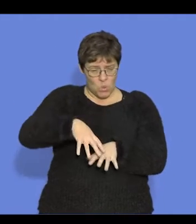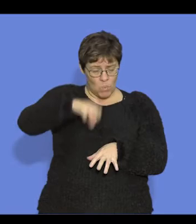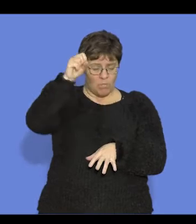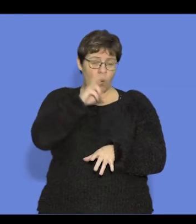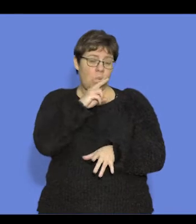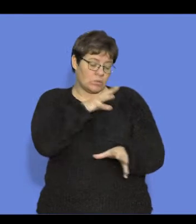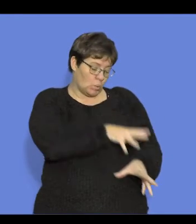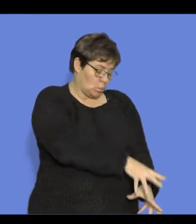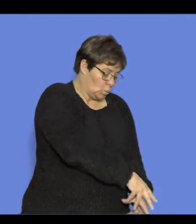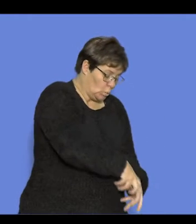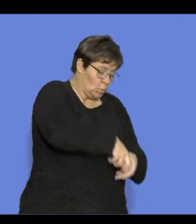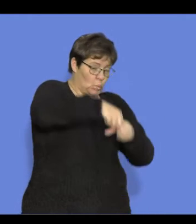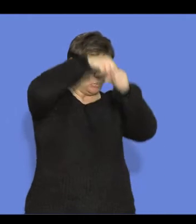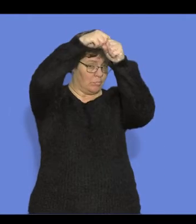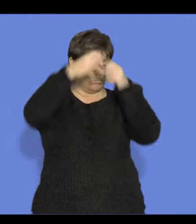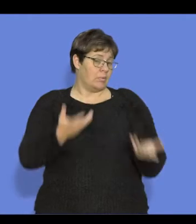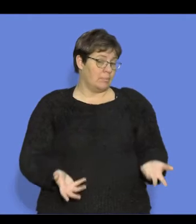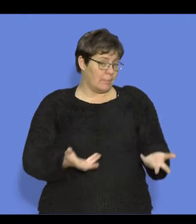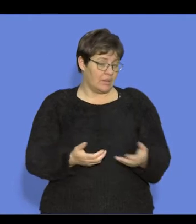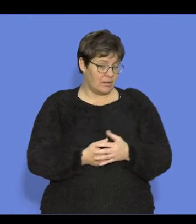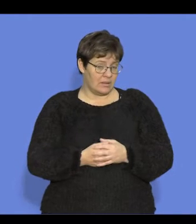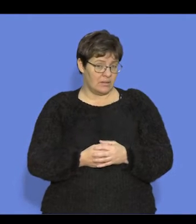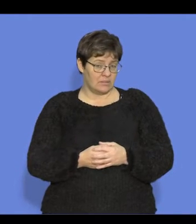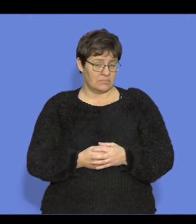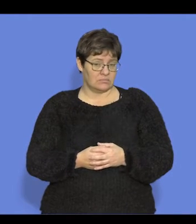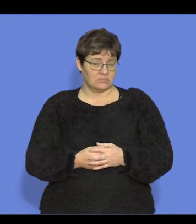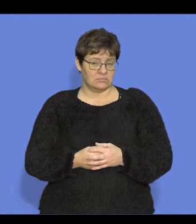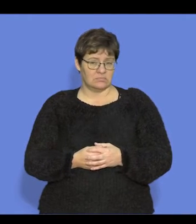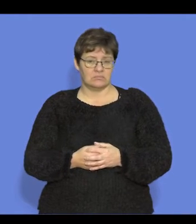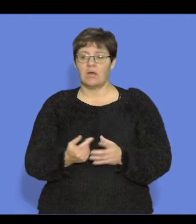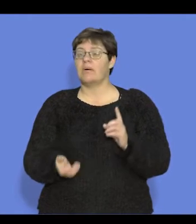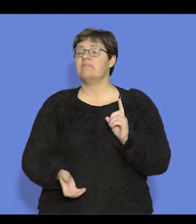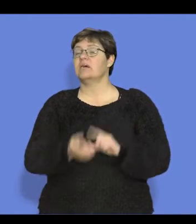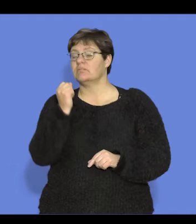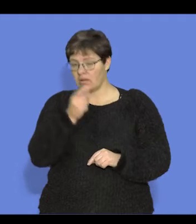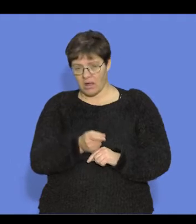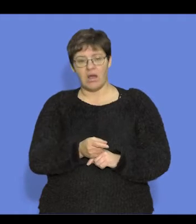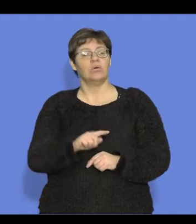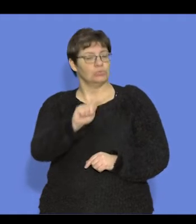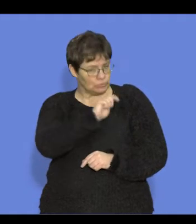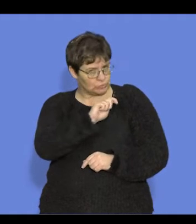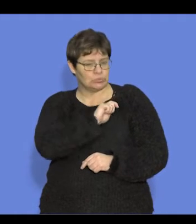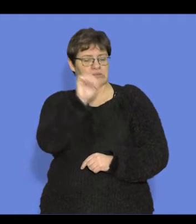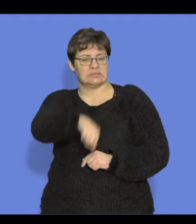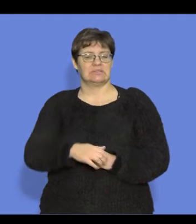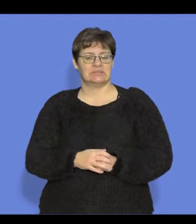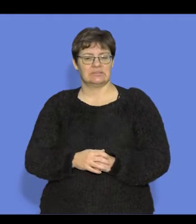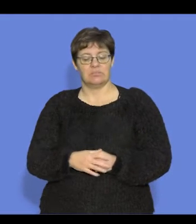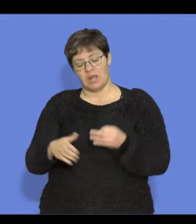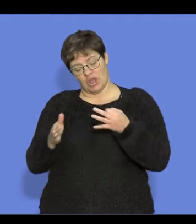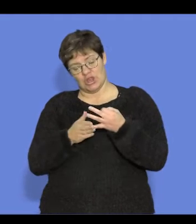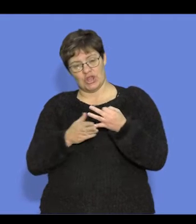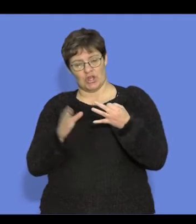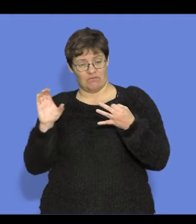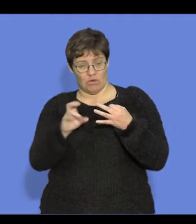stem. So they found out it actually does. And that's the third force that we're looking